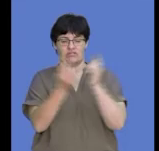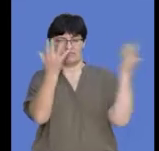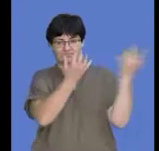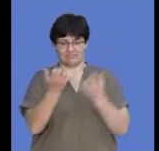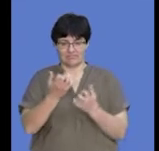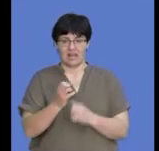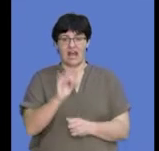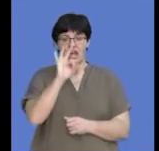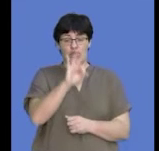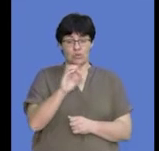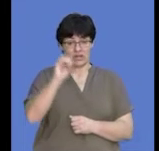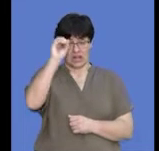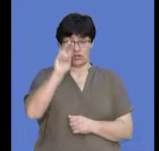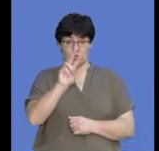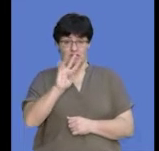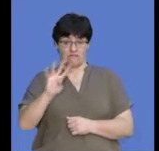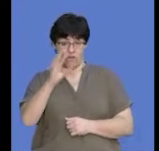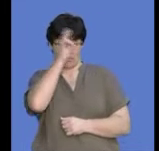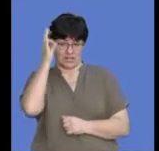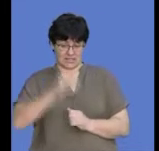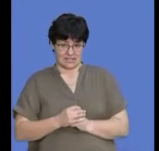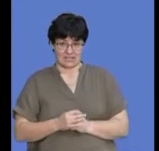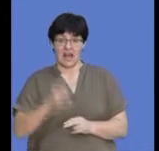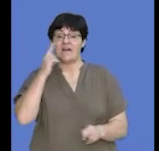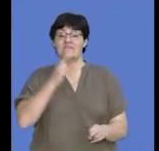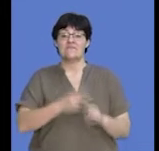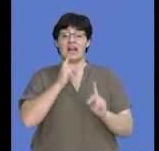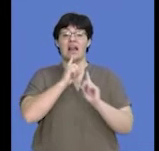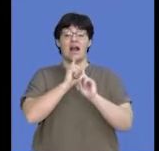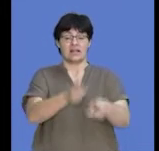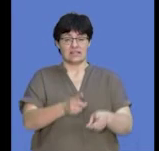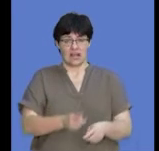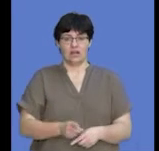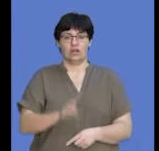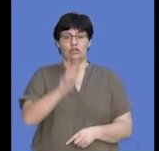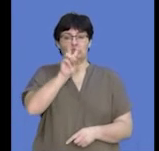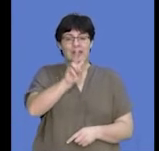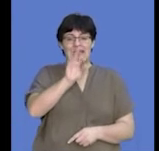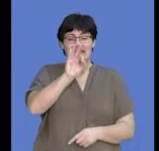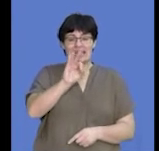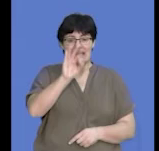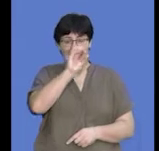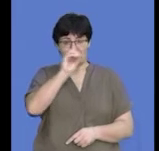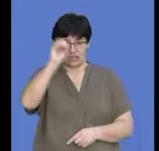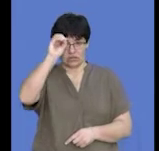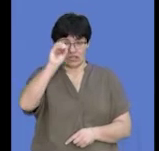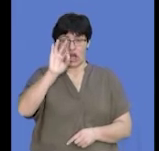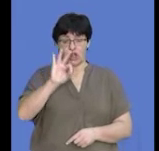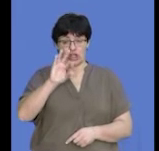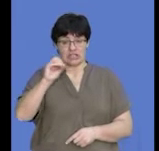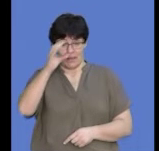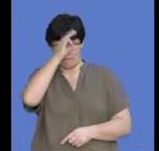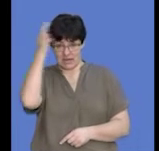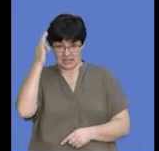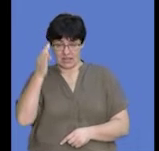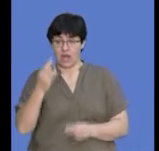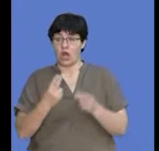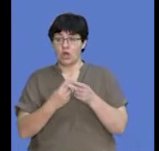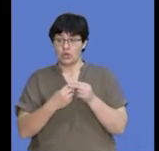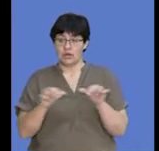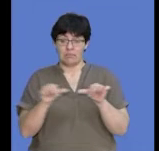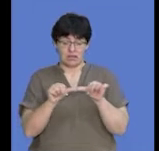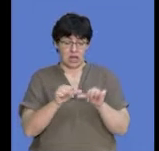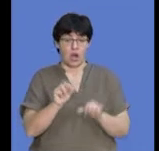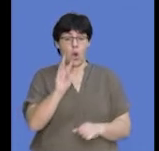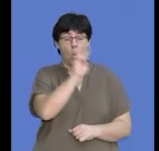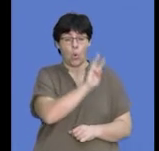3 degrees and 24 minutes. And my final answer, 23 degrees, 30 minutes with my unit of measurement